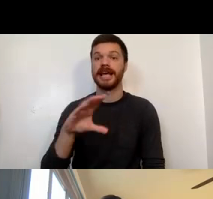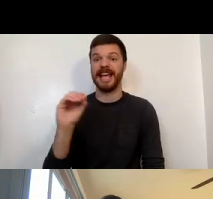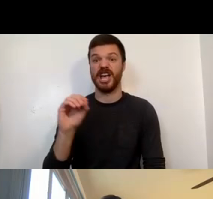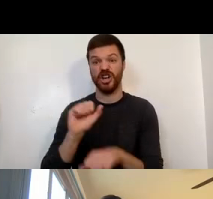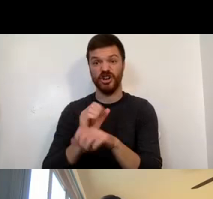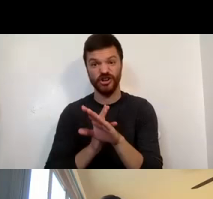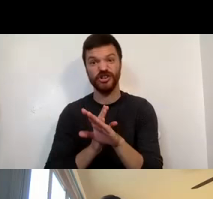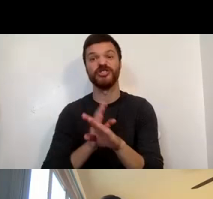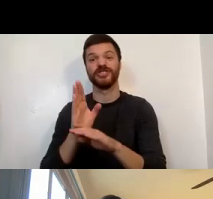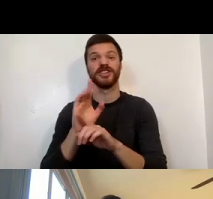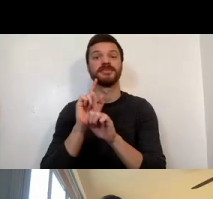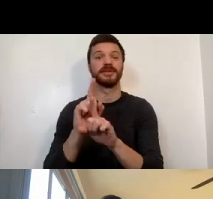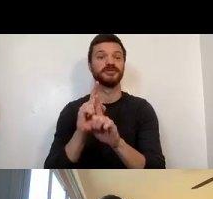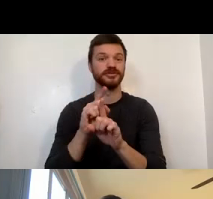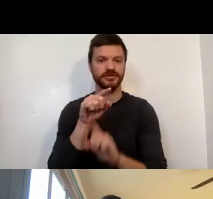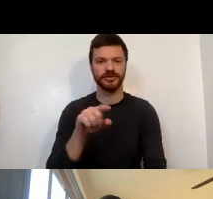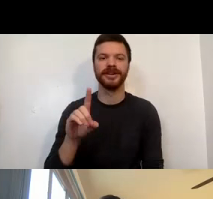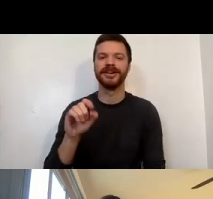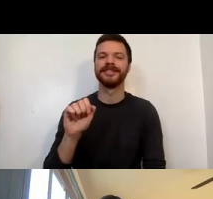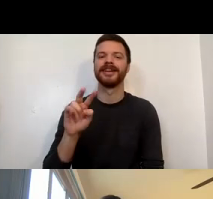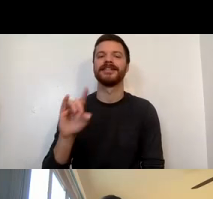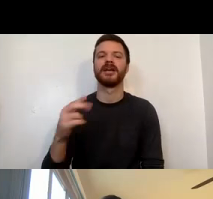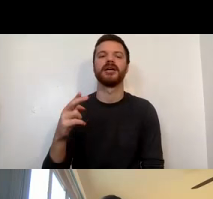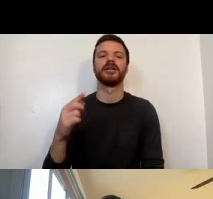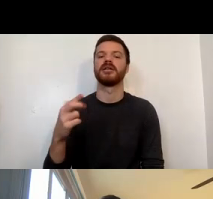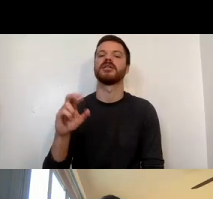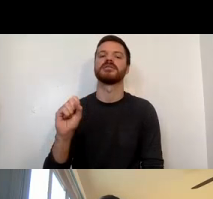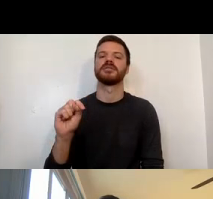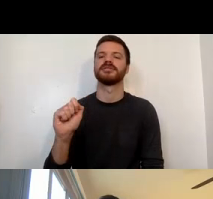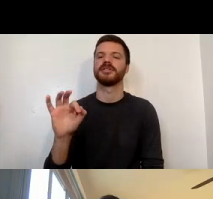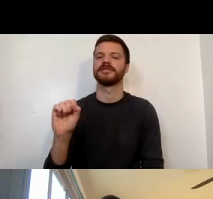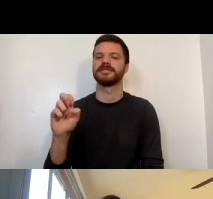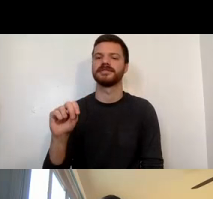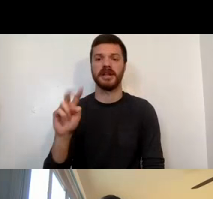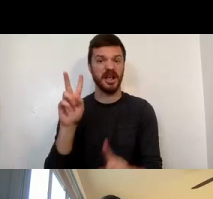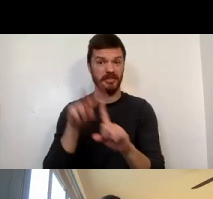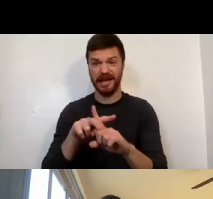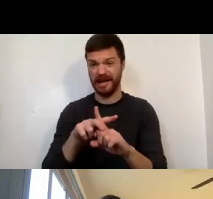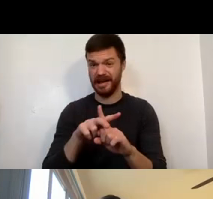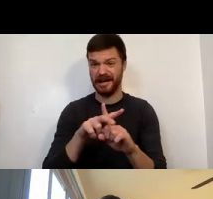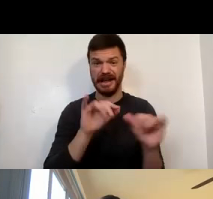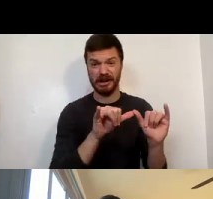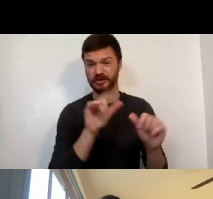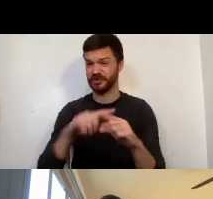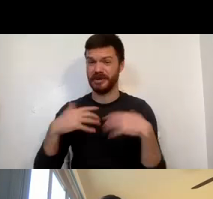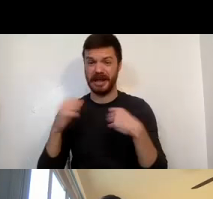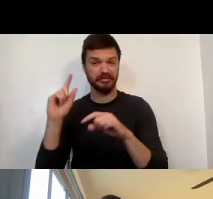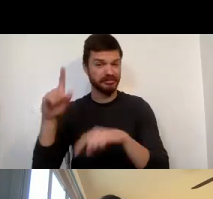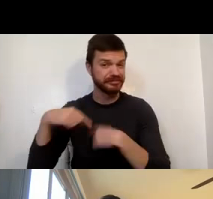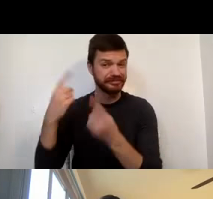David Gustafson, shown here, has been applying engineering principles to healthcare all the way back to the